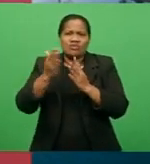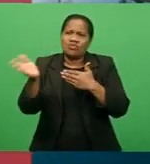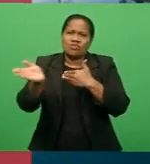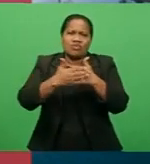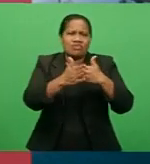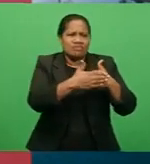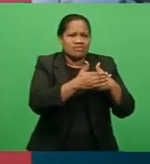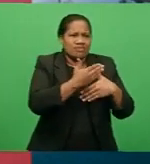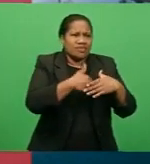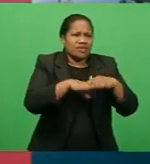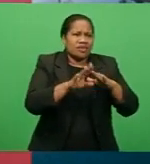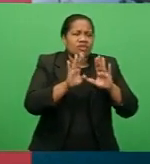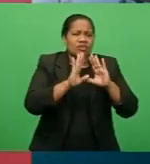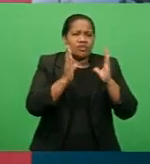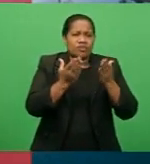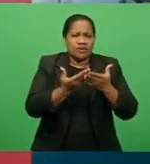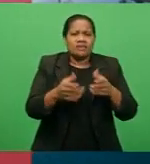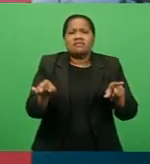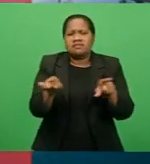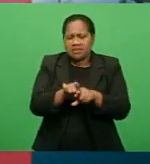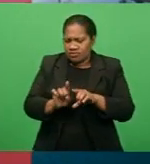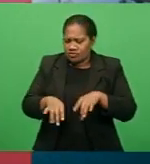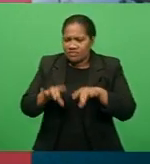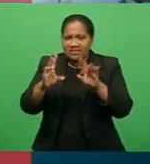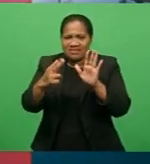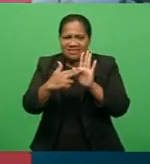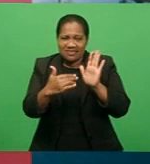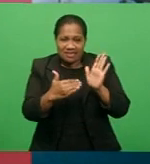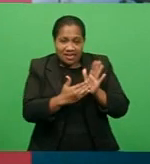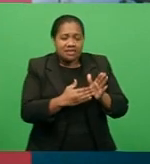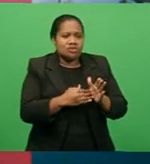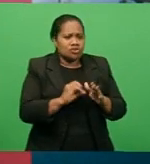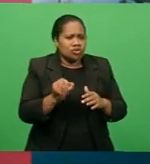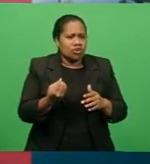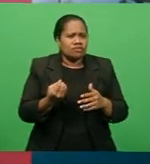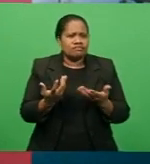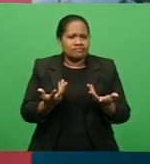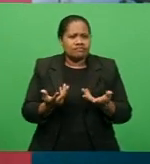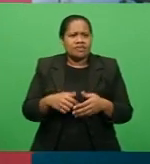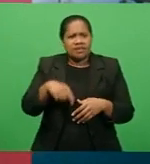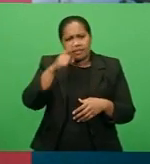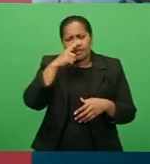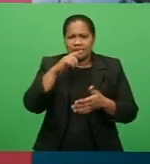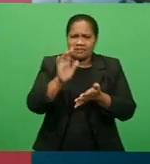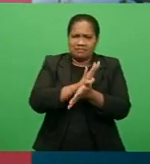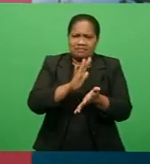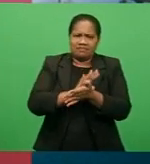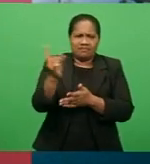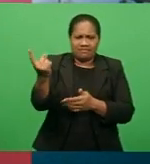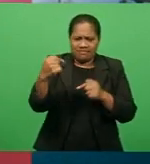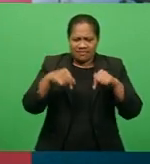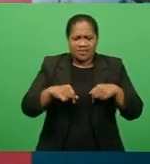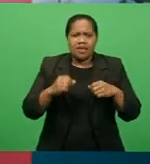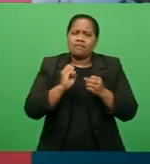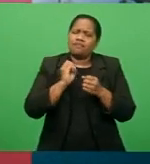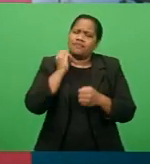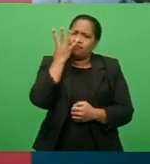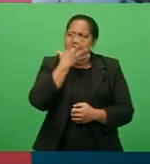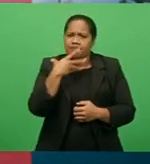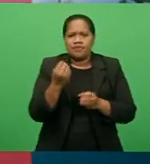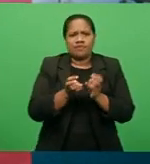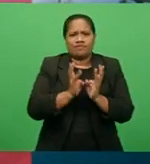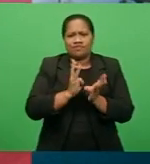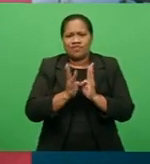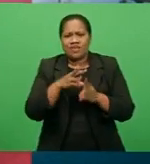also Australia and New Zealand are not receiving them. It's been extremely positive. People are happy to be here. It's beautiful weather. People are